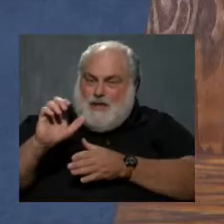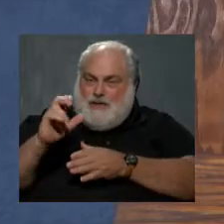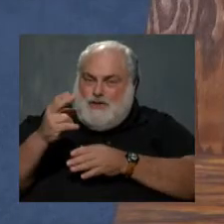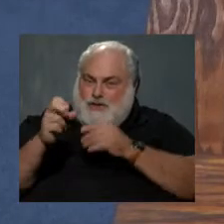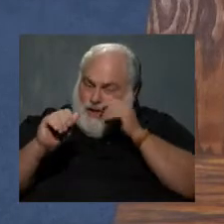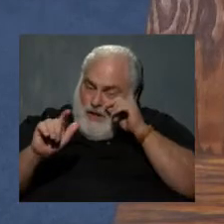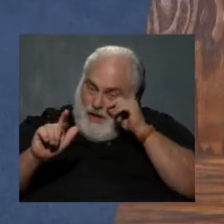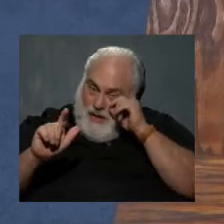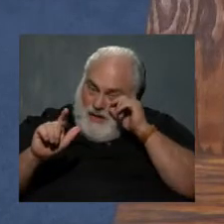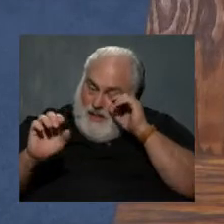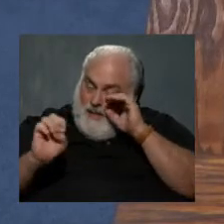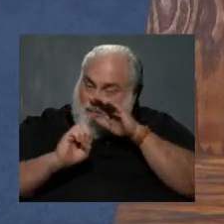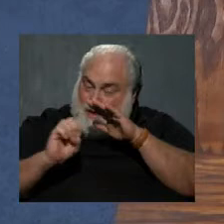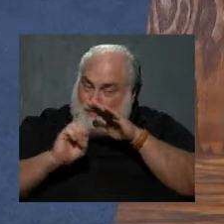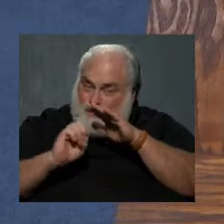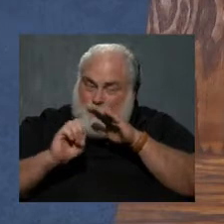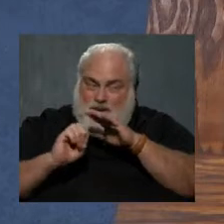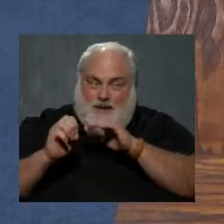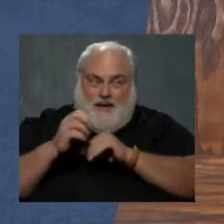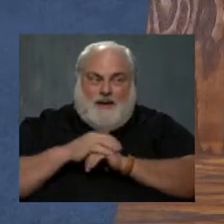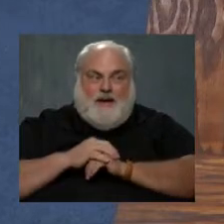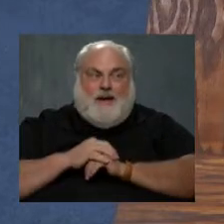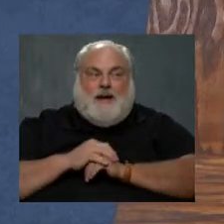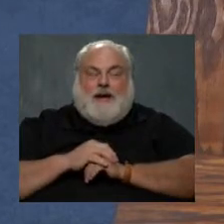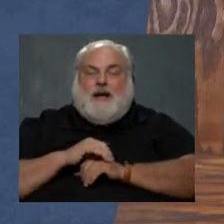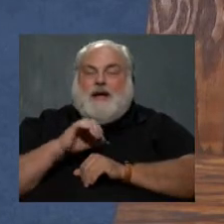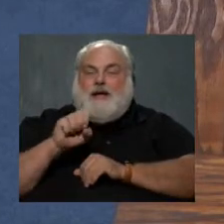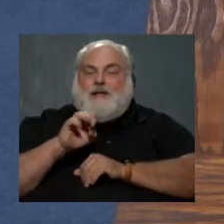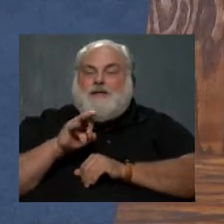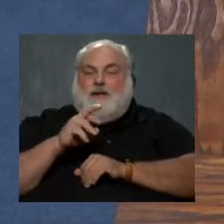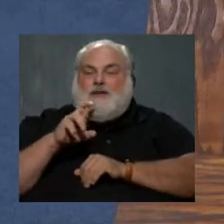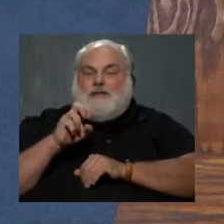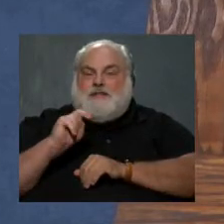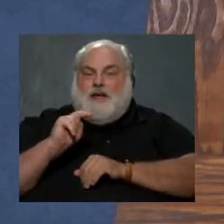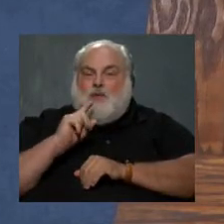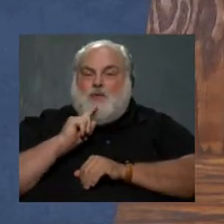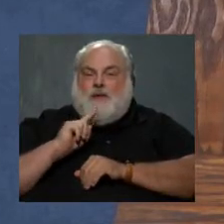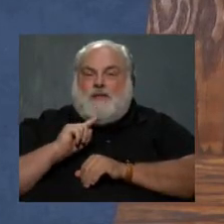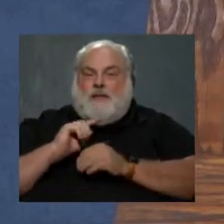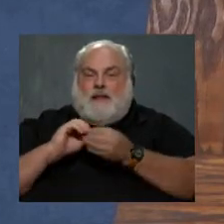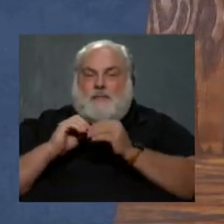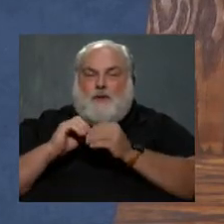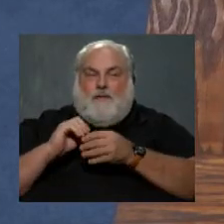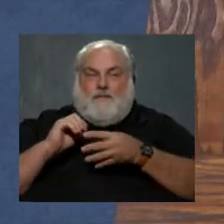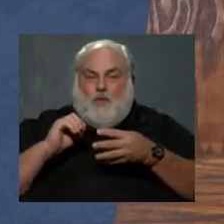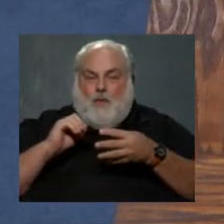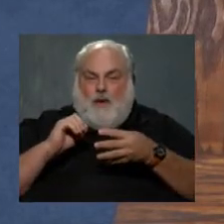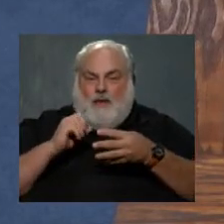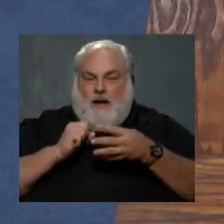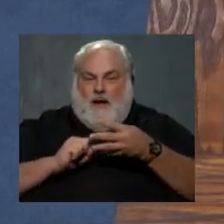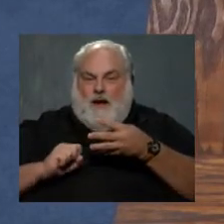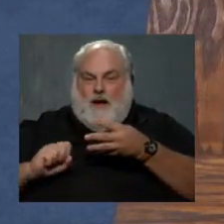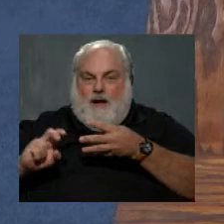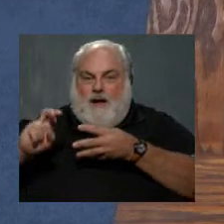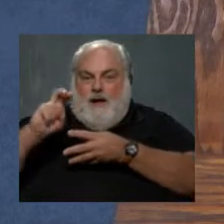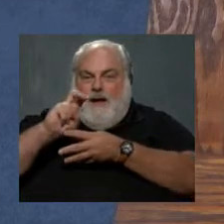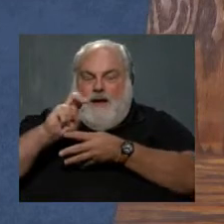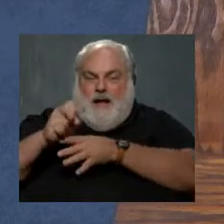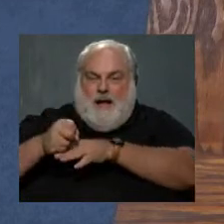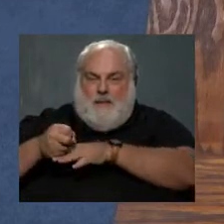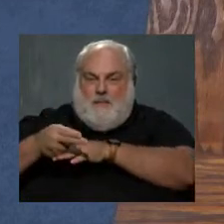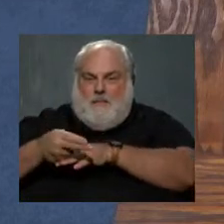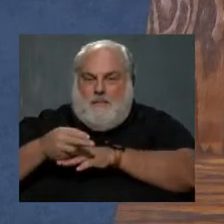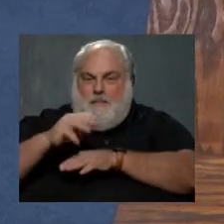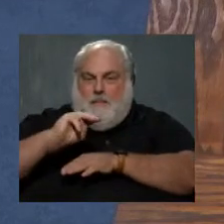Elementary on the way to the finals. Jefferson was the number four seed. And in the finals, they defeated